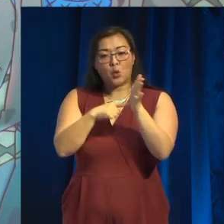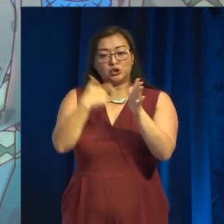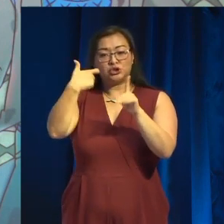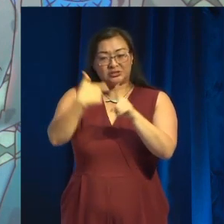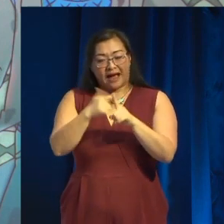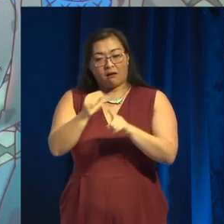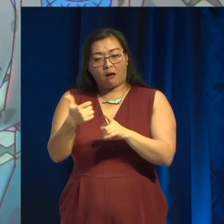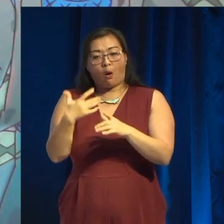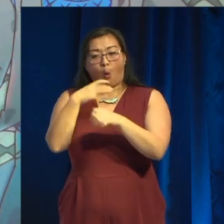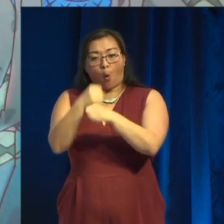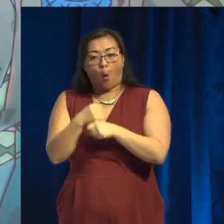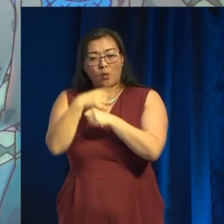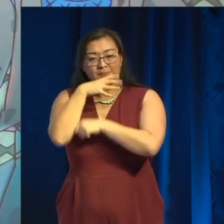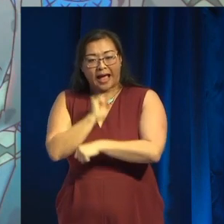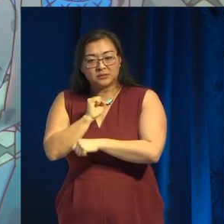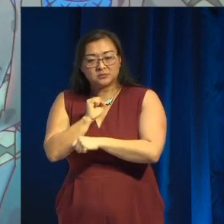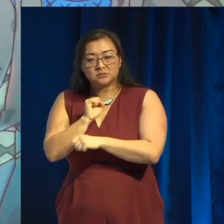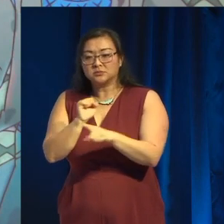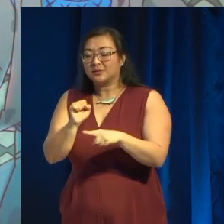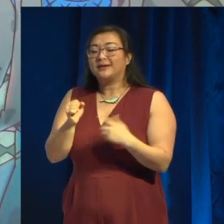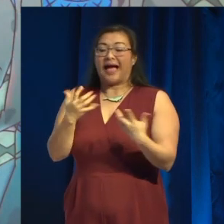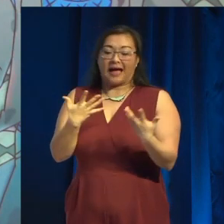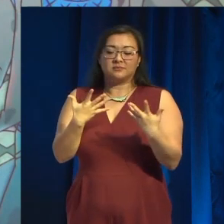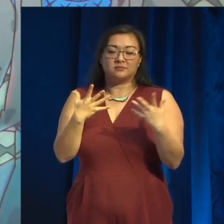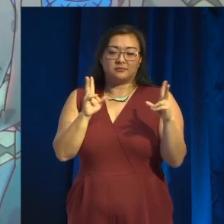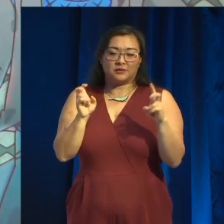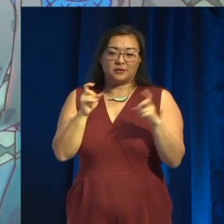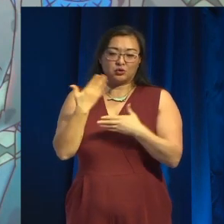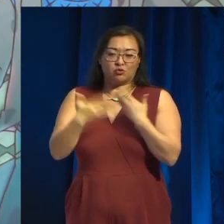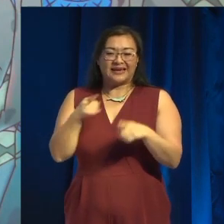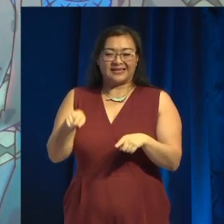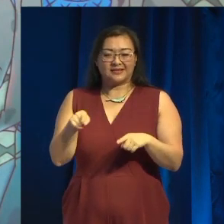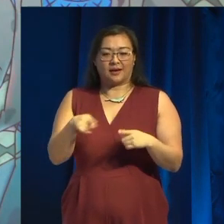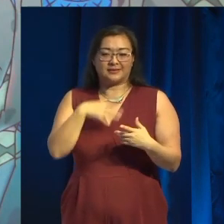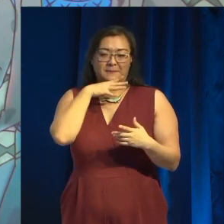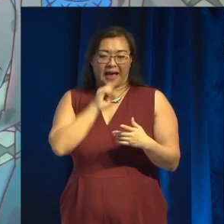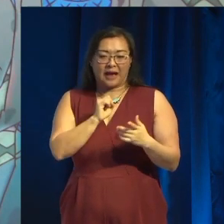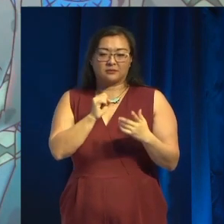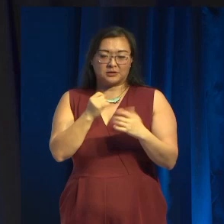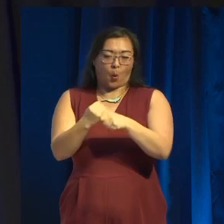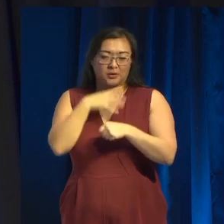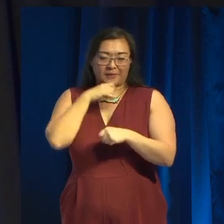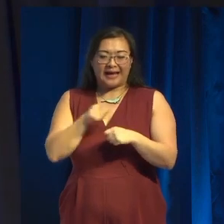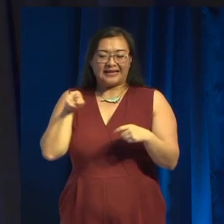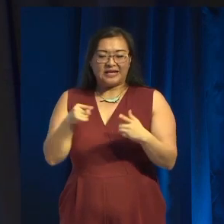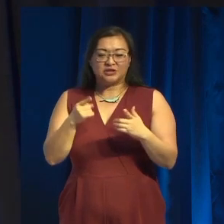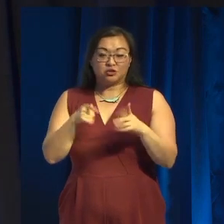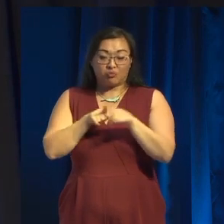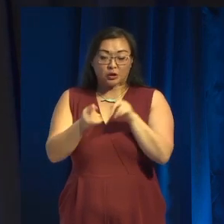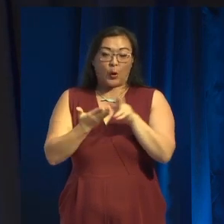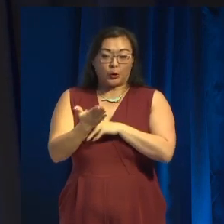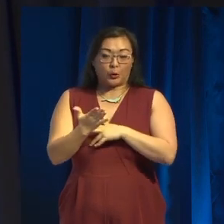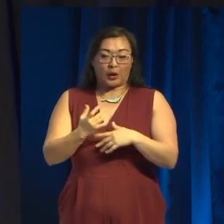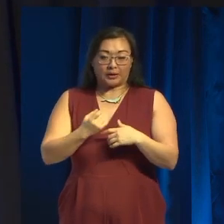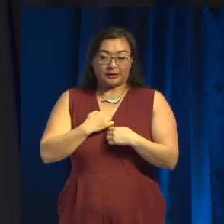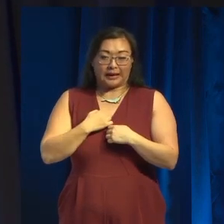actor, Hollywood actor, who is trying to go through an existential crisis for a bunch of seasons of the